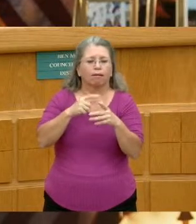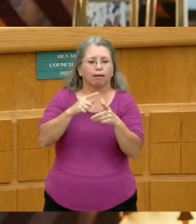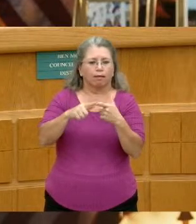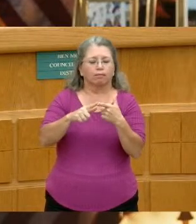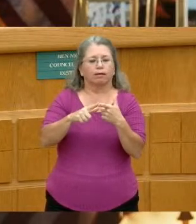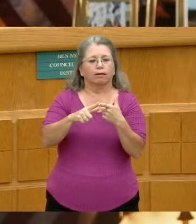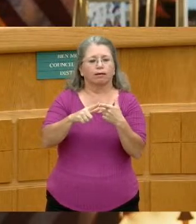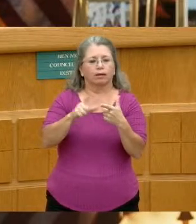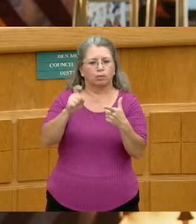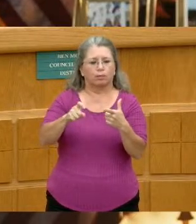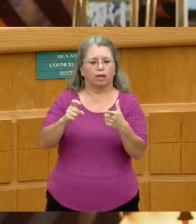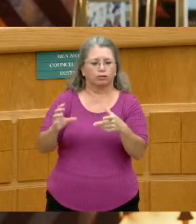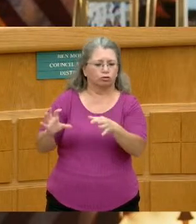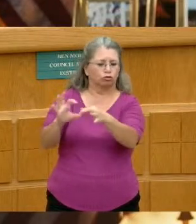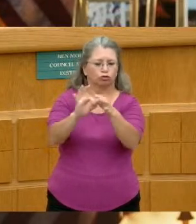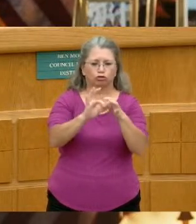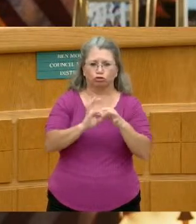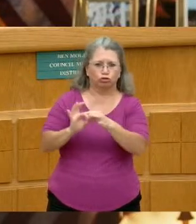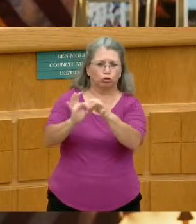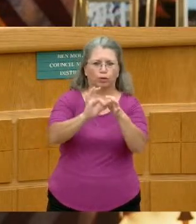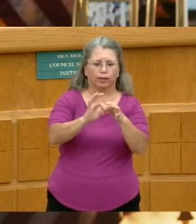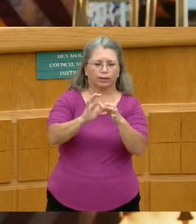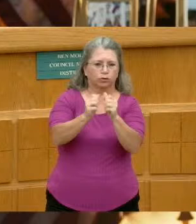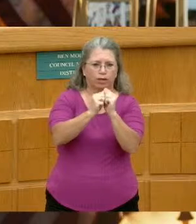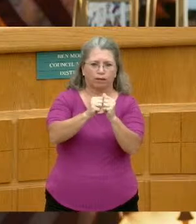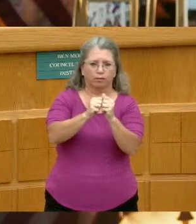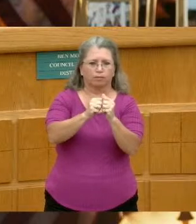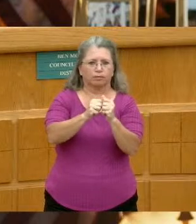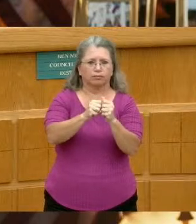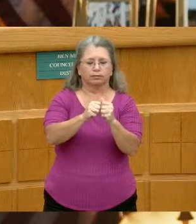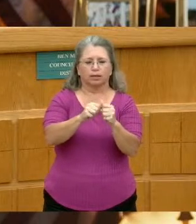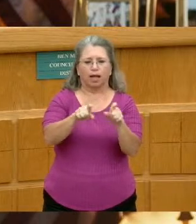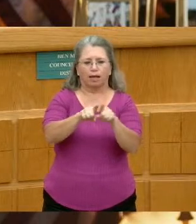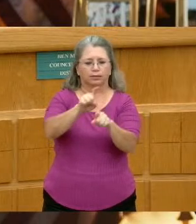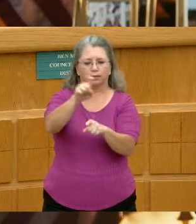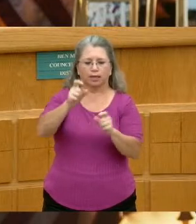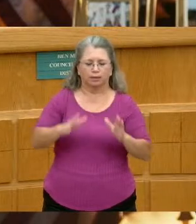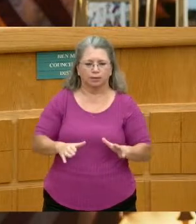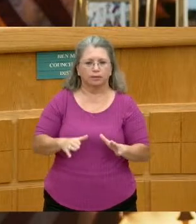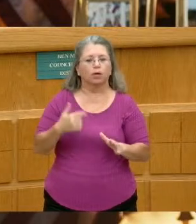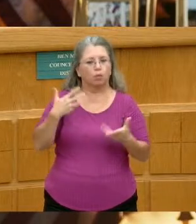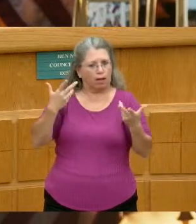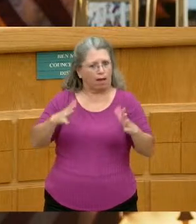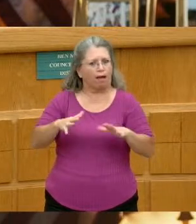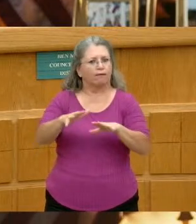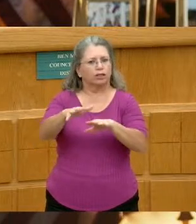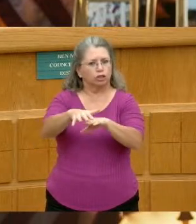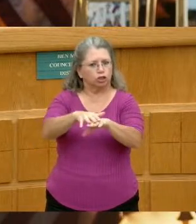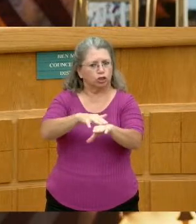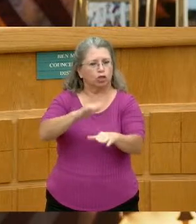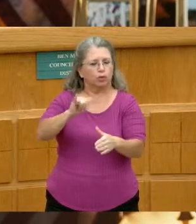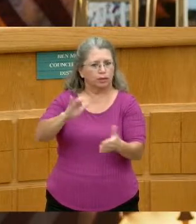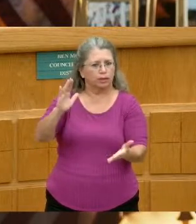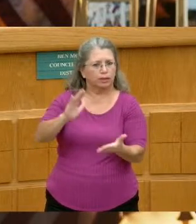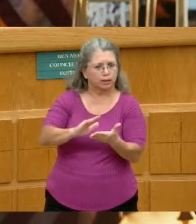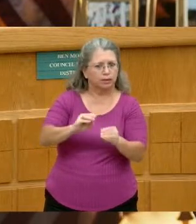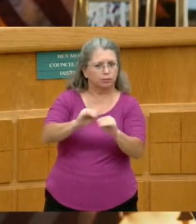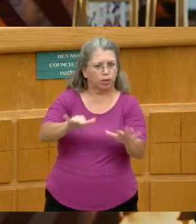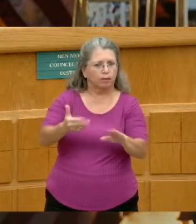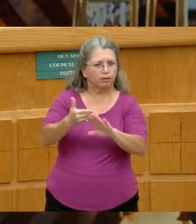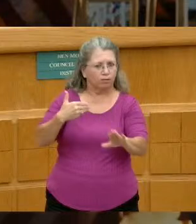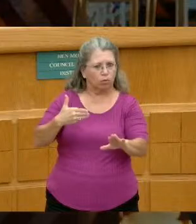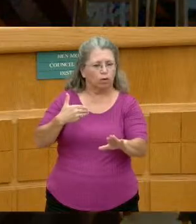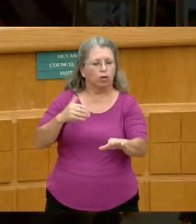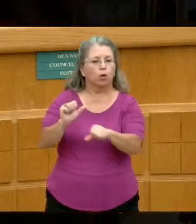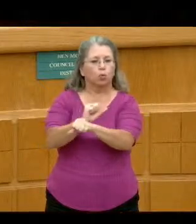have slowed the spread before. Working together, we will do it again.